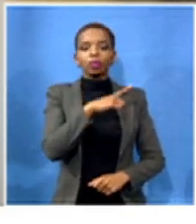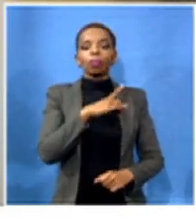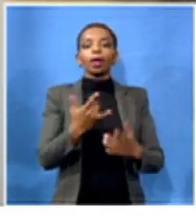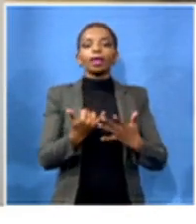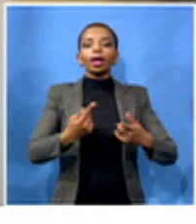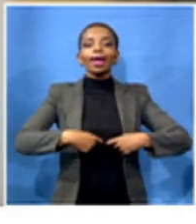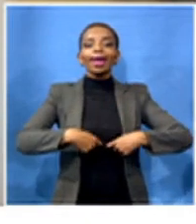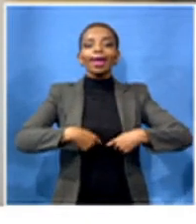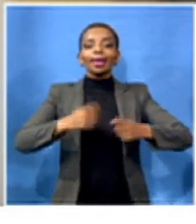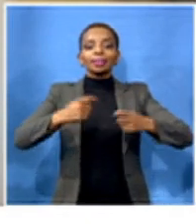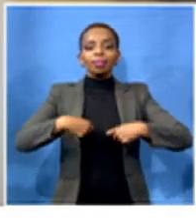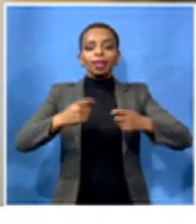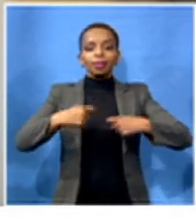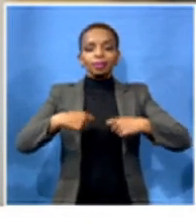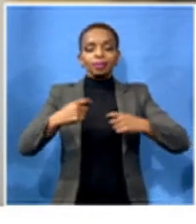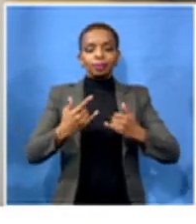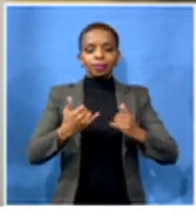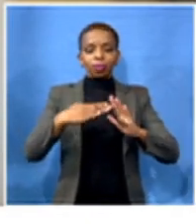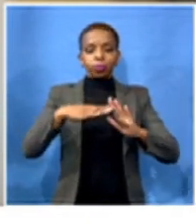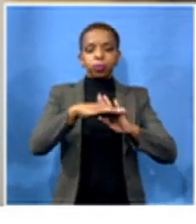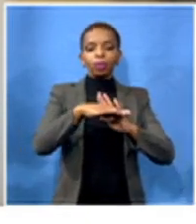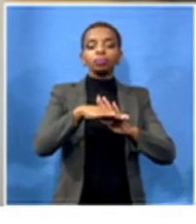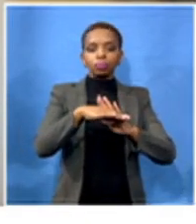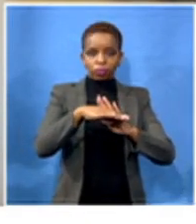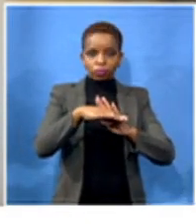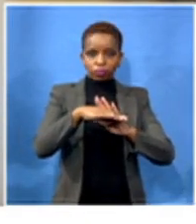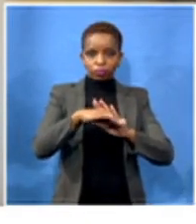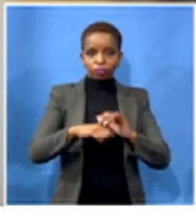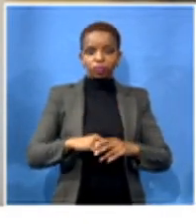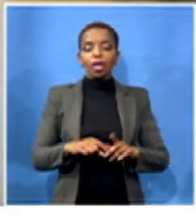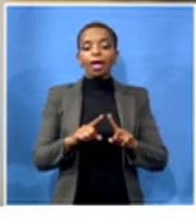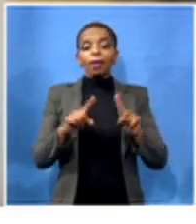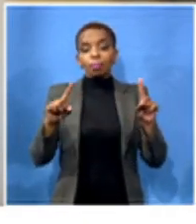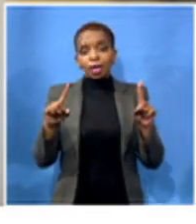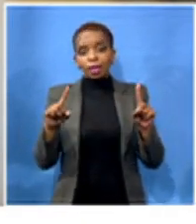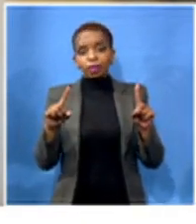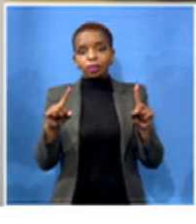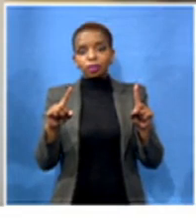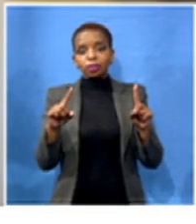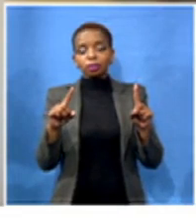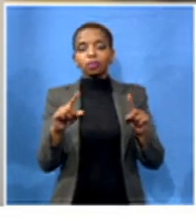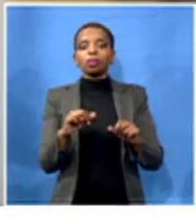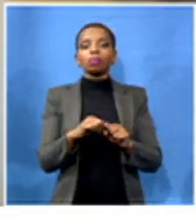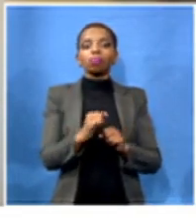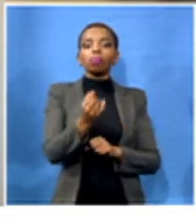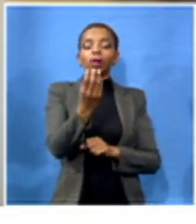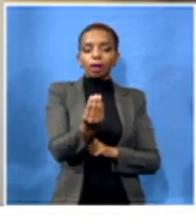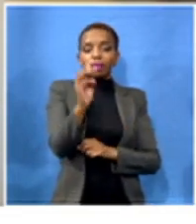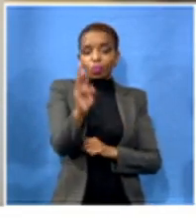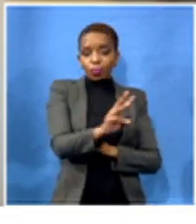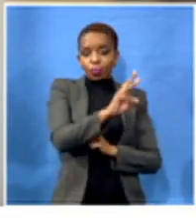reported a decrease in the claims experience. However, there is a warning that is sounded